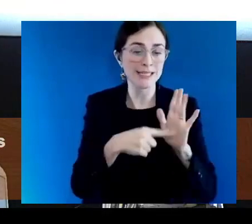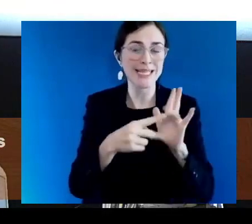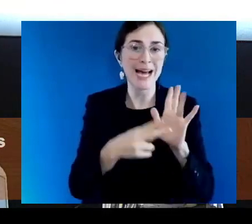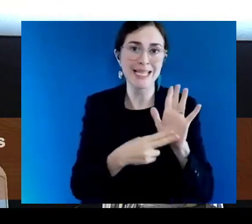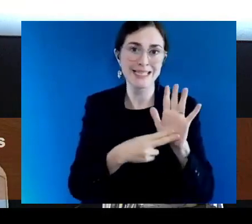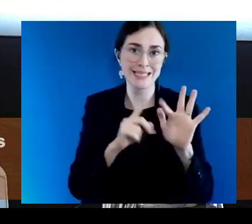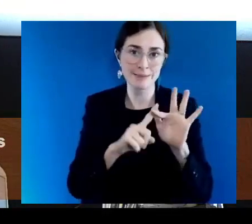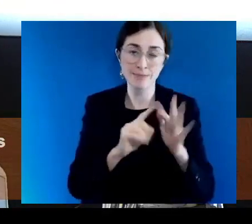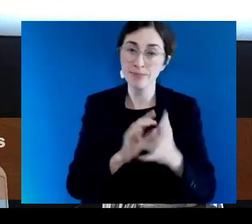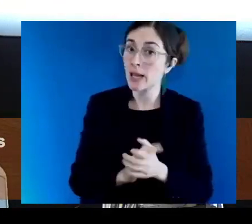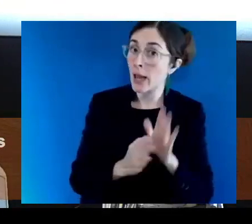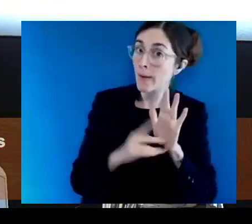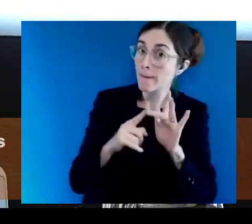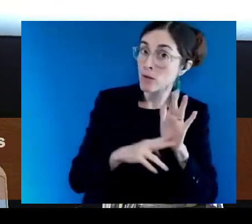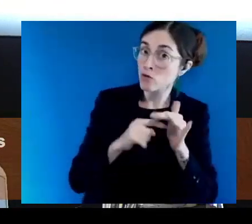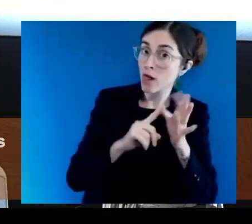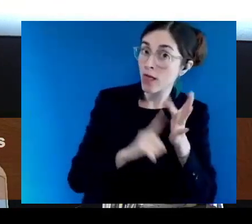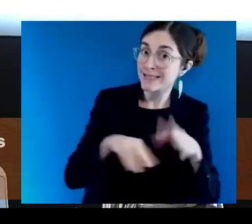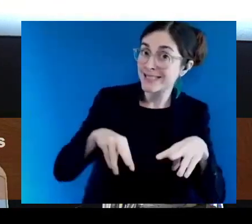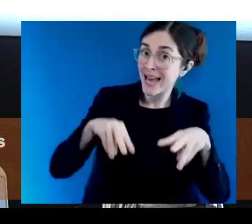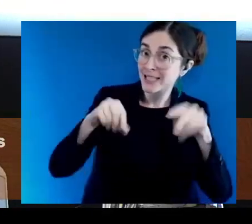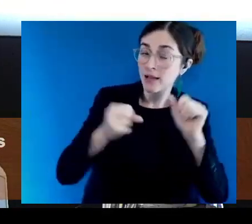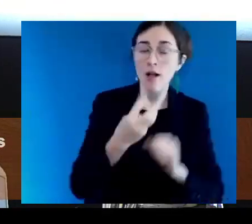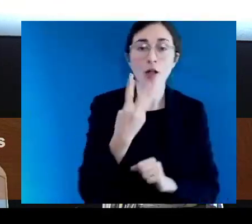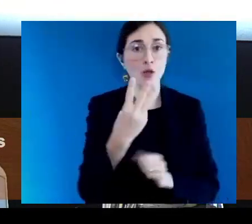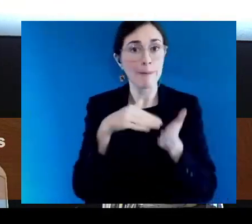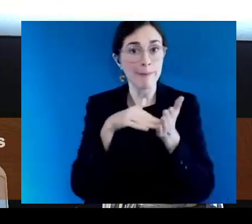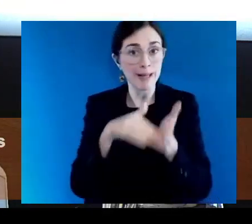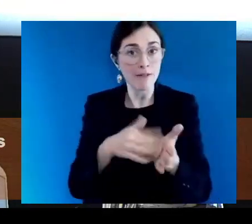36,421 tonnes. For mineral sands?